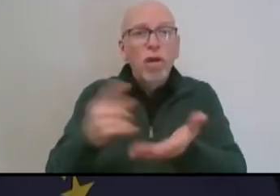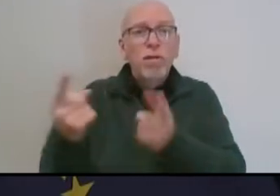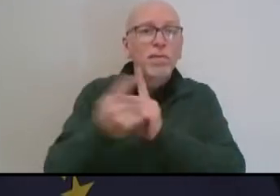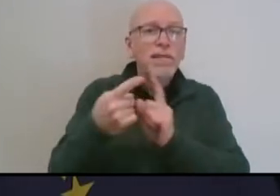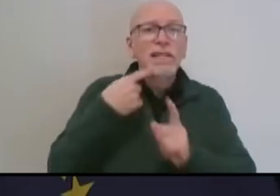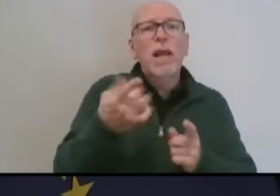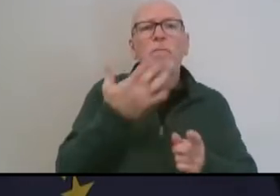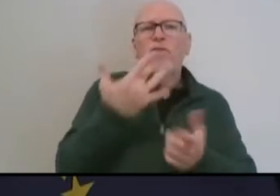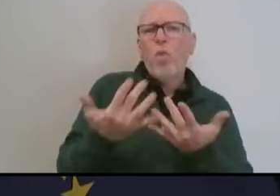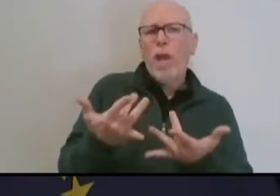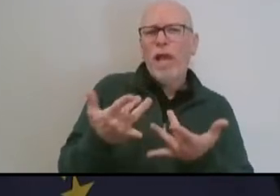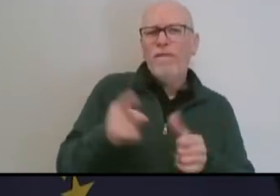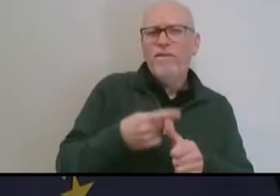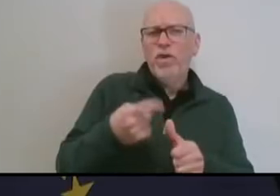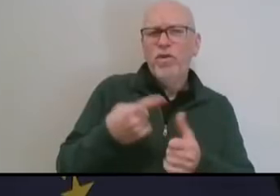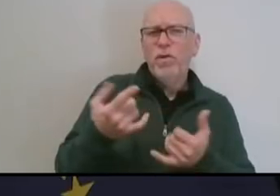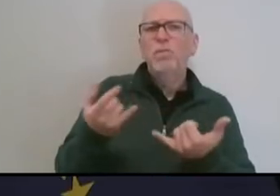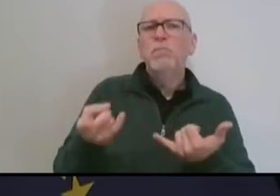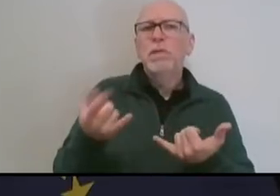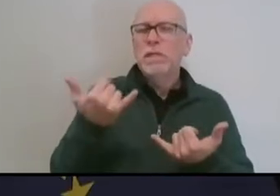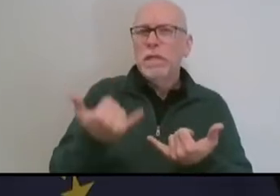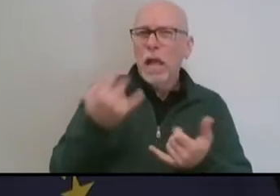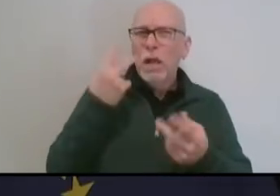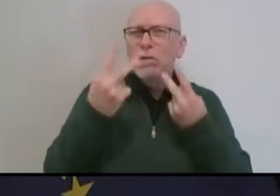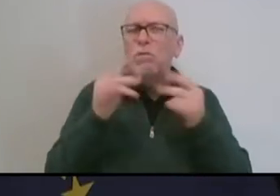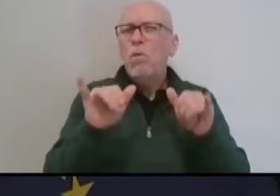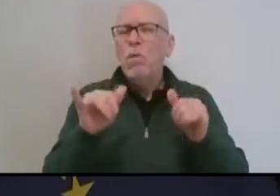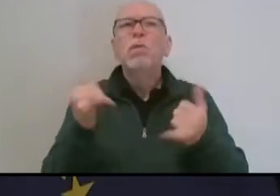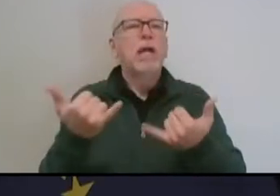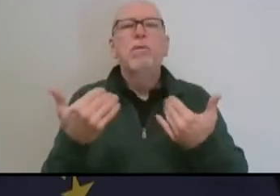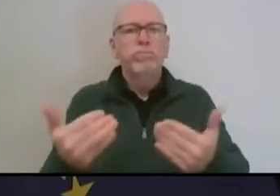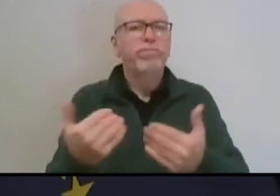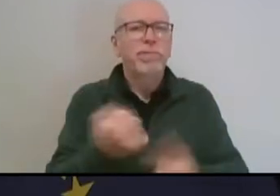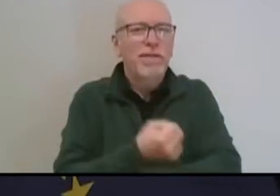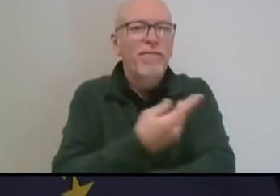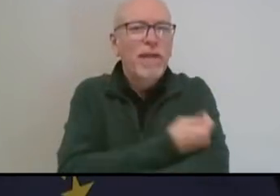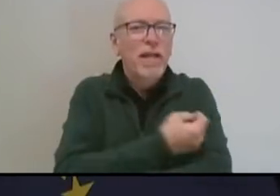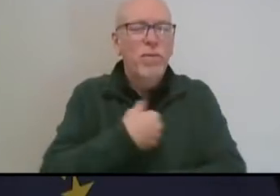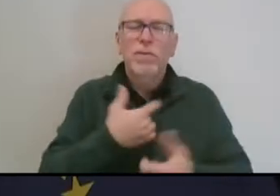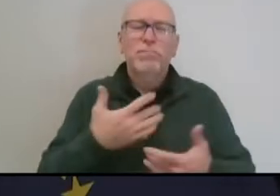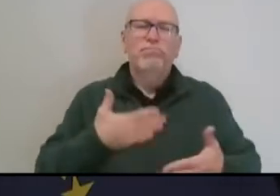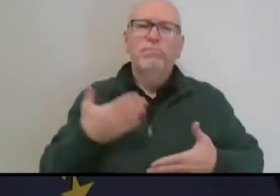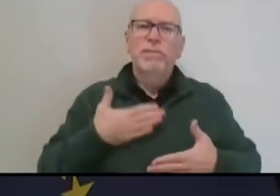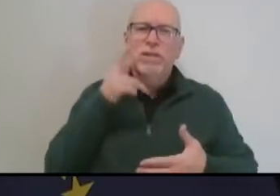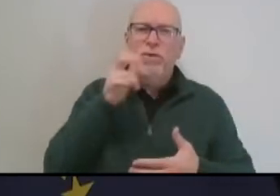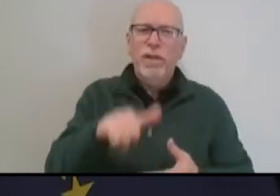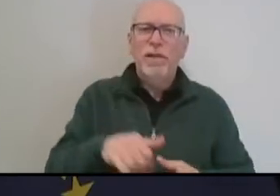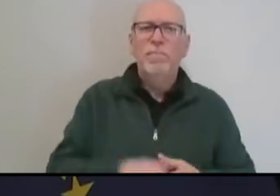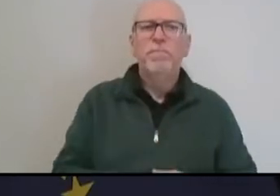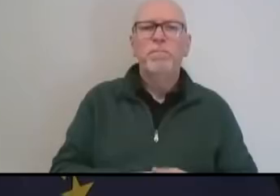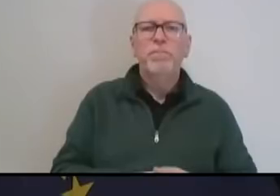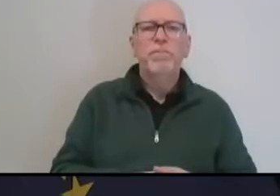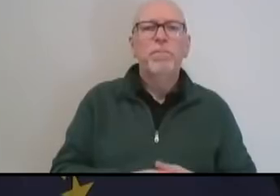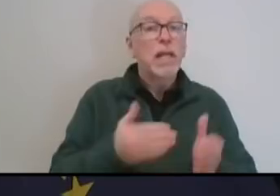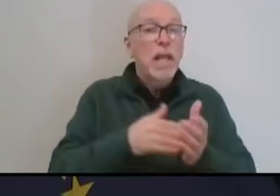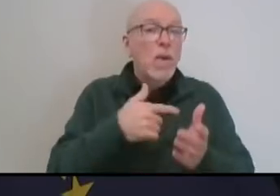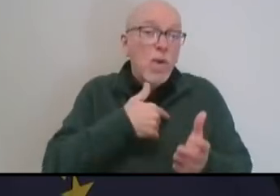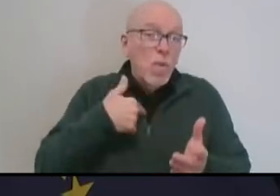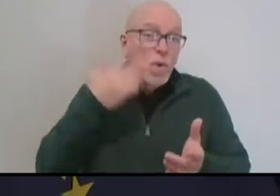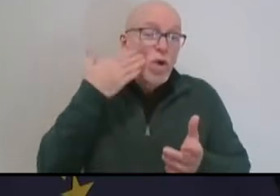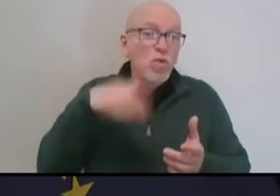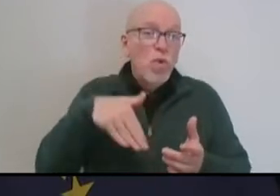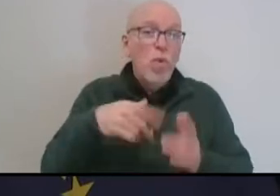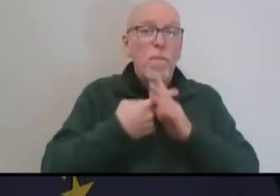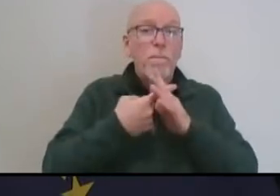wait a little bit and are now jumping in line to get their vaccine. So we're excited to hear that. Again, we knew in the beginning a lot